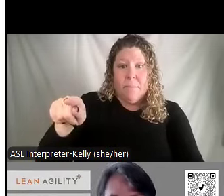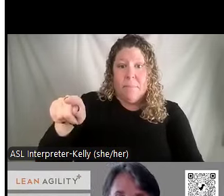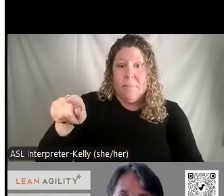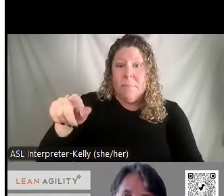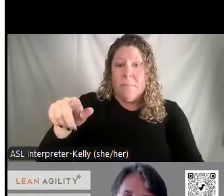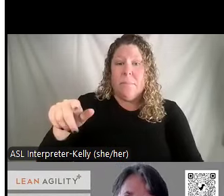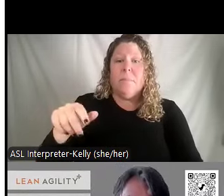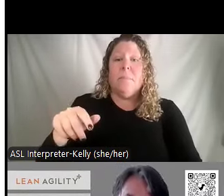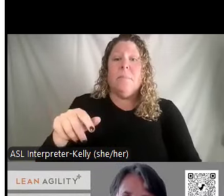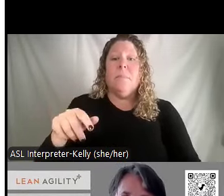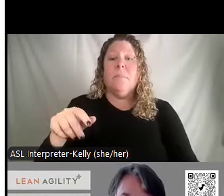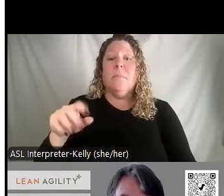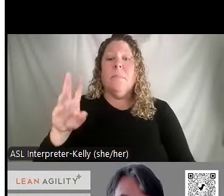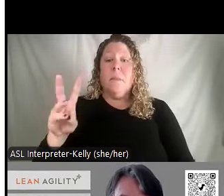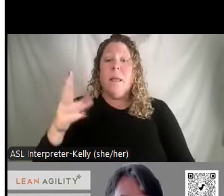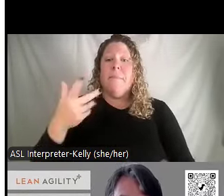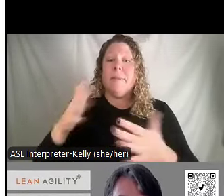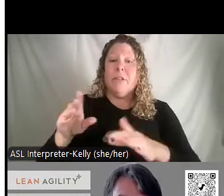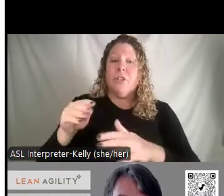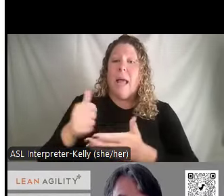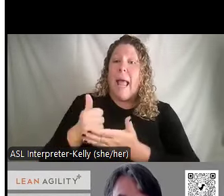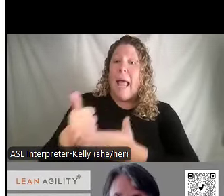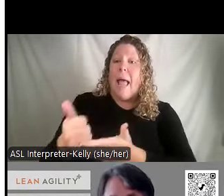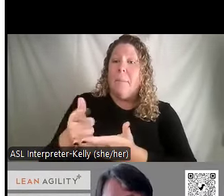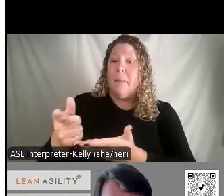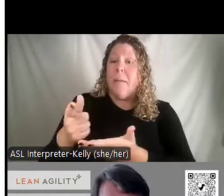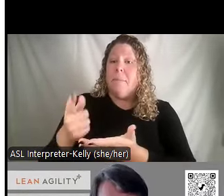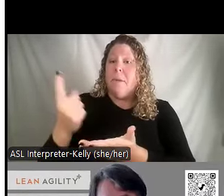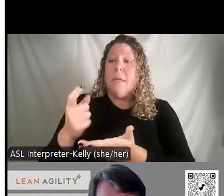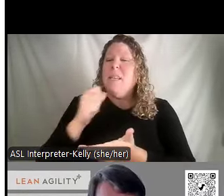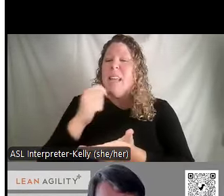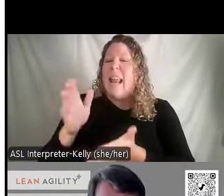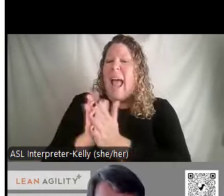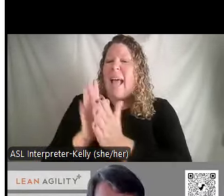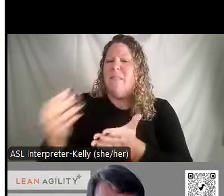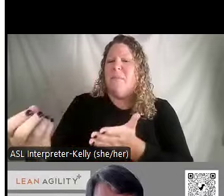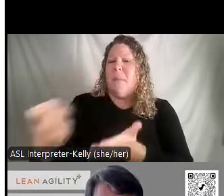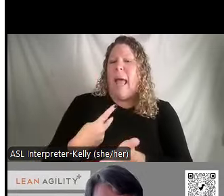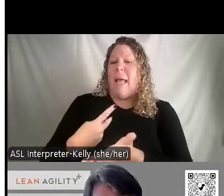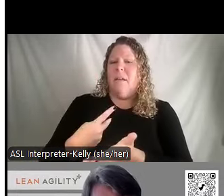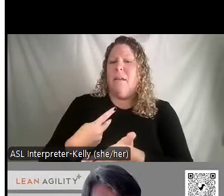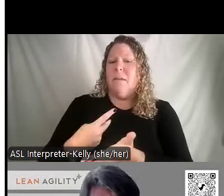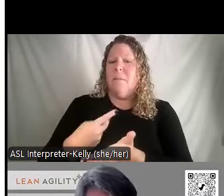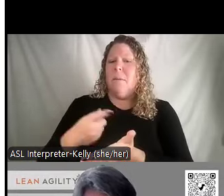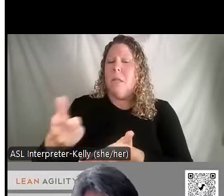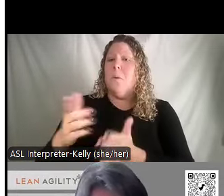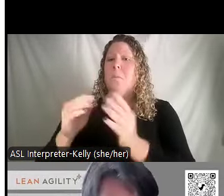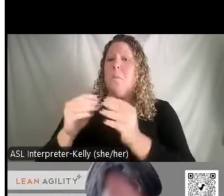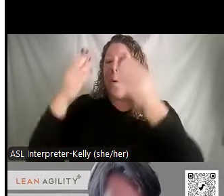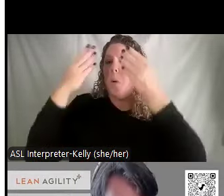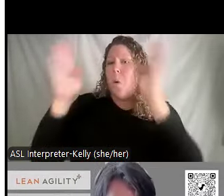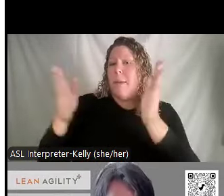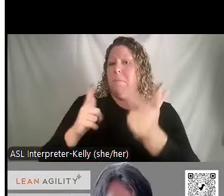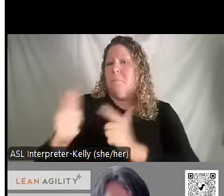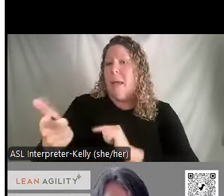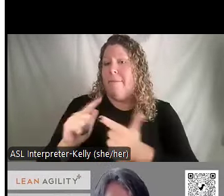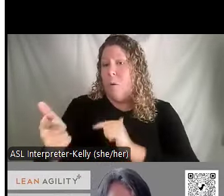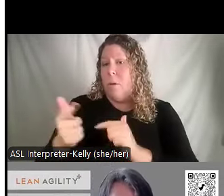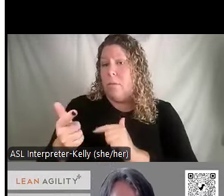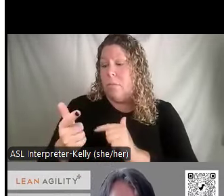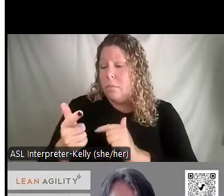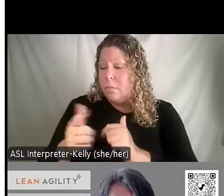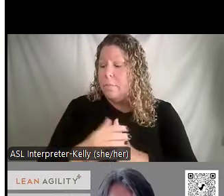And then because you've helped them out without asking for anything, they're going to be more open to a conversation back and forth. I was coaching quite some time